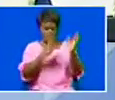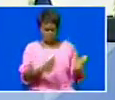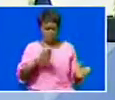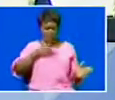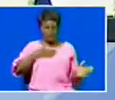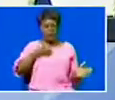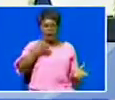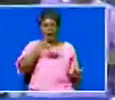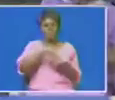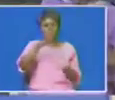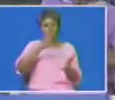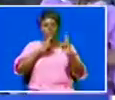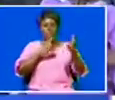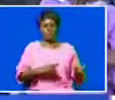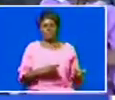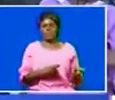story.